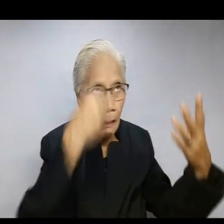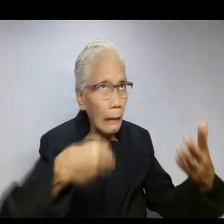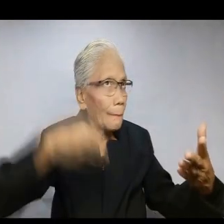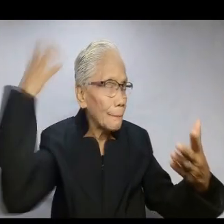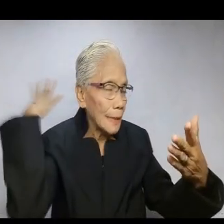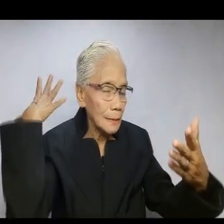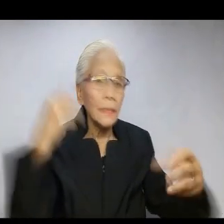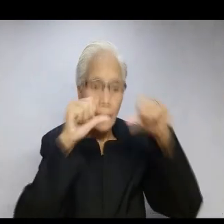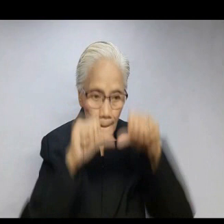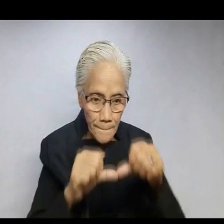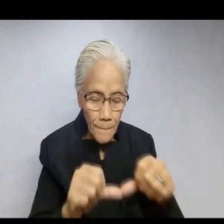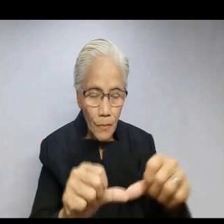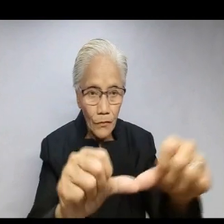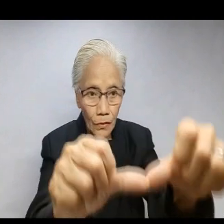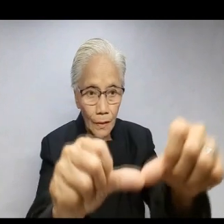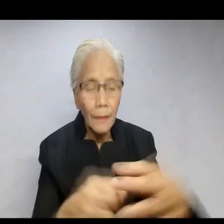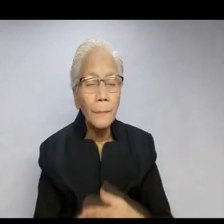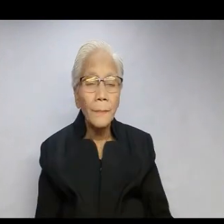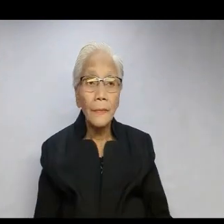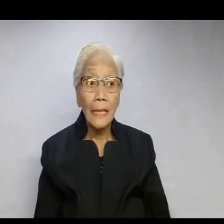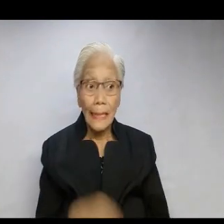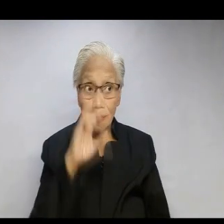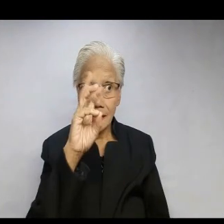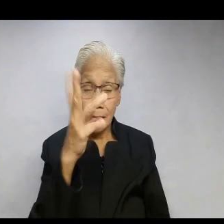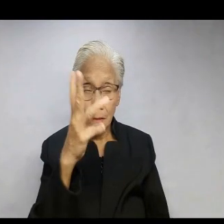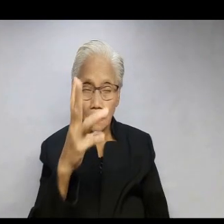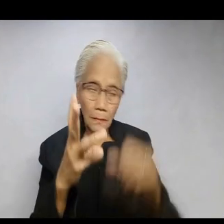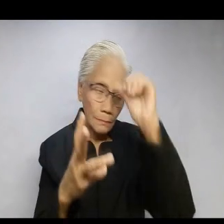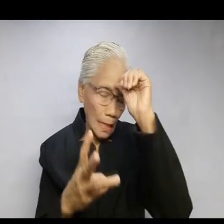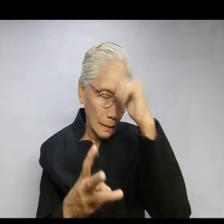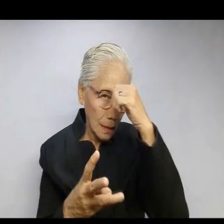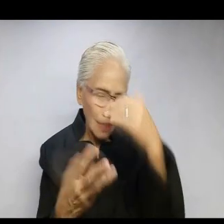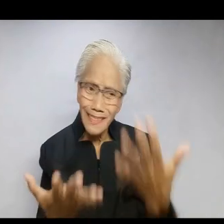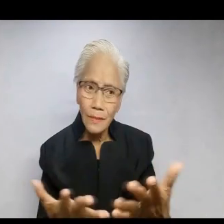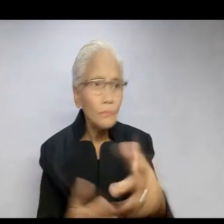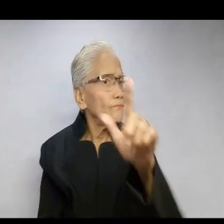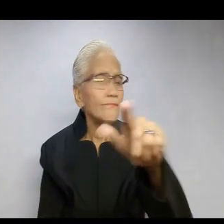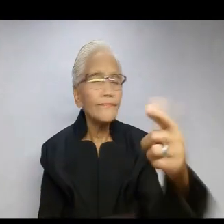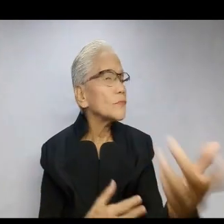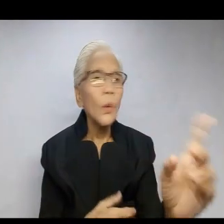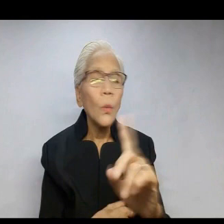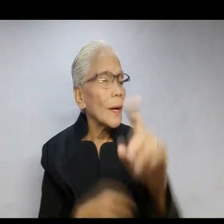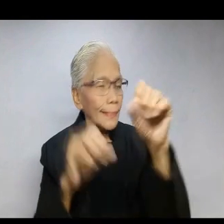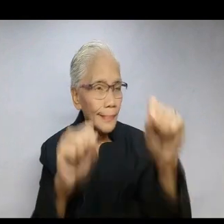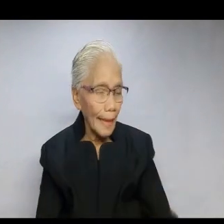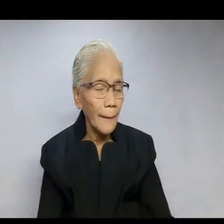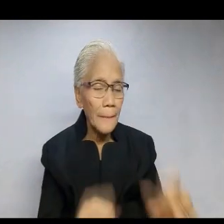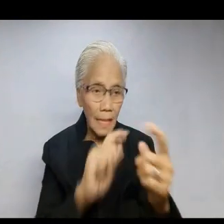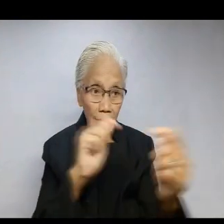go of the past and move on. The sixth reminder is this: